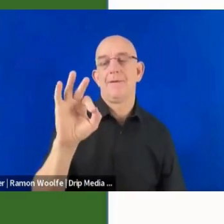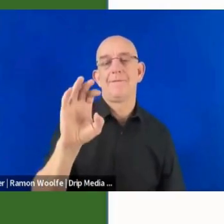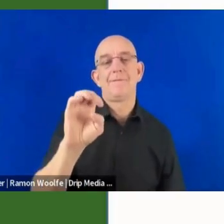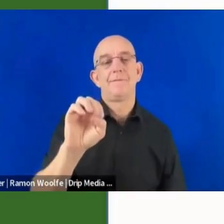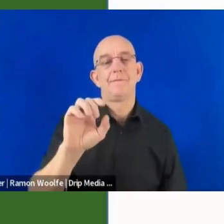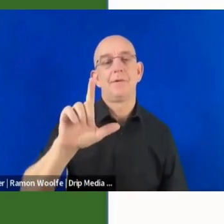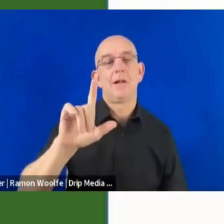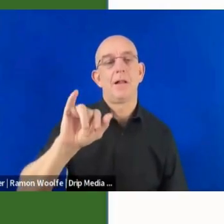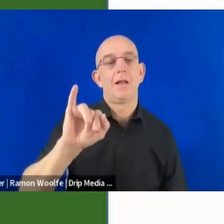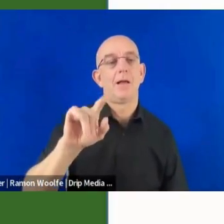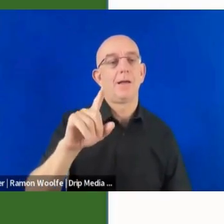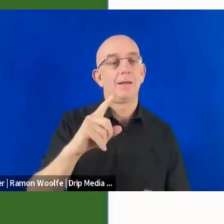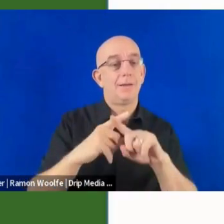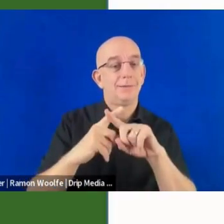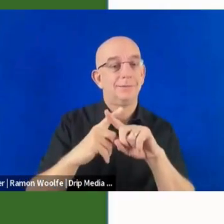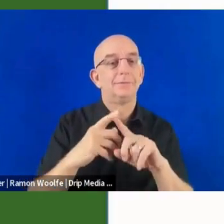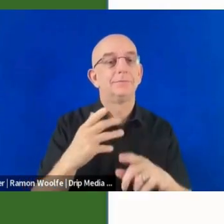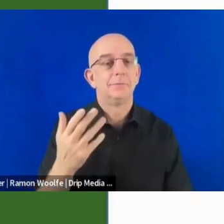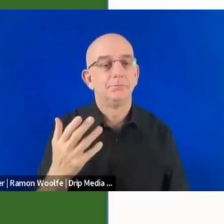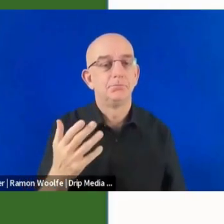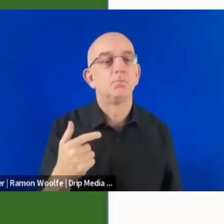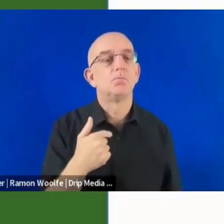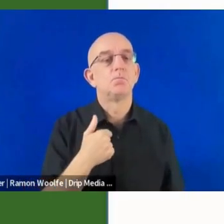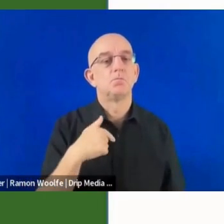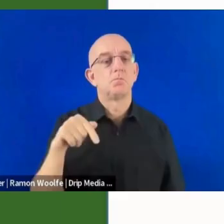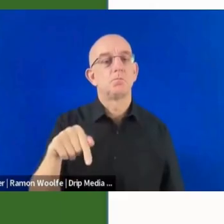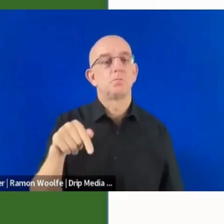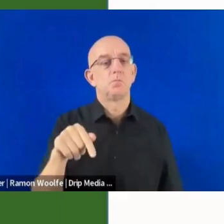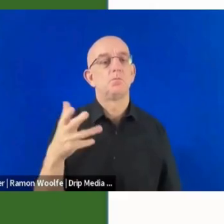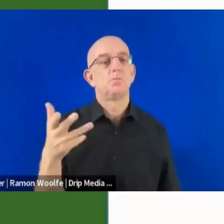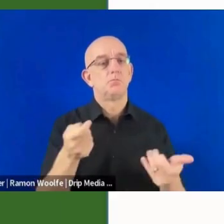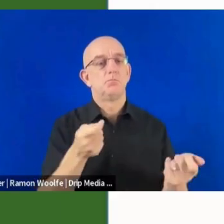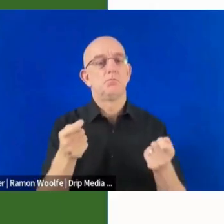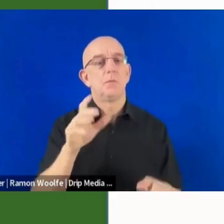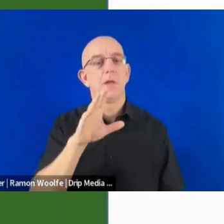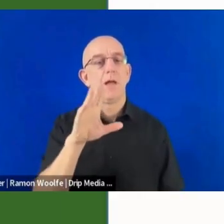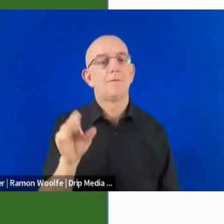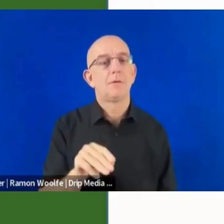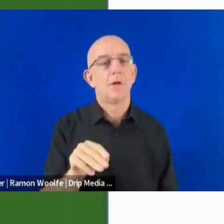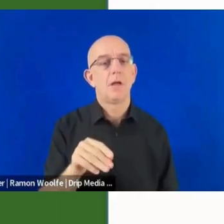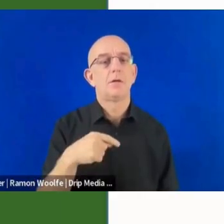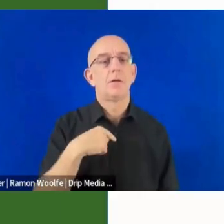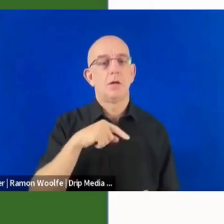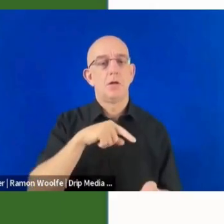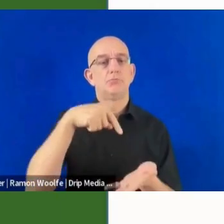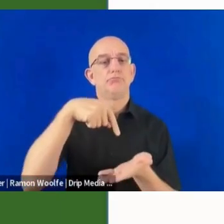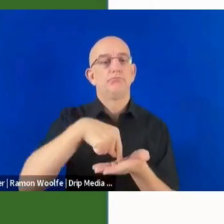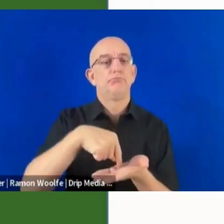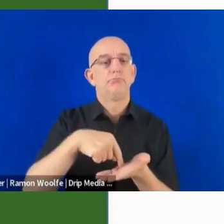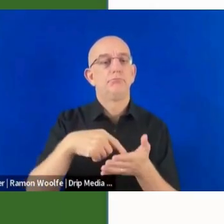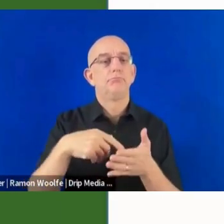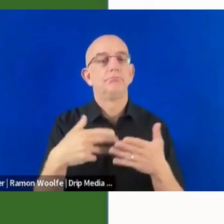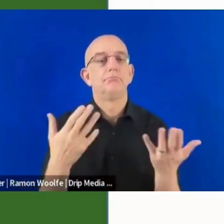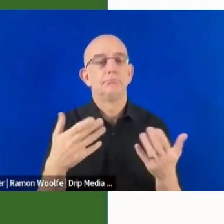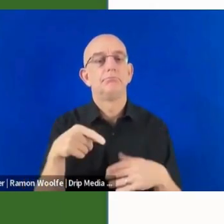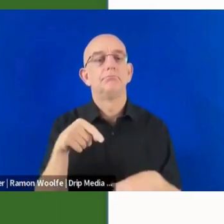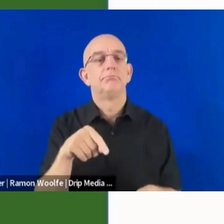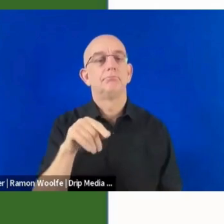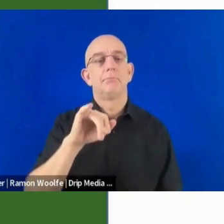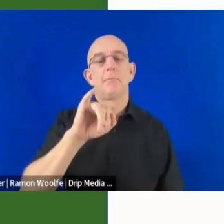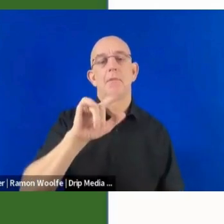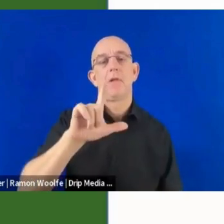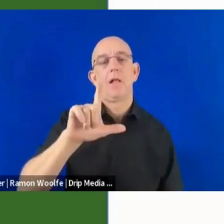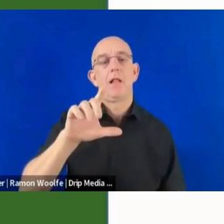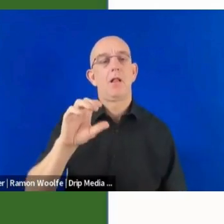Dad rightly put, my name is Felix Mwenge. I'm the Transform Africa coordinator based